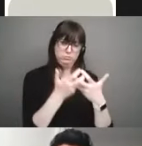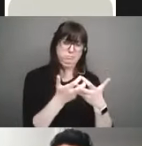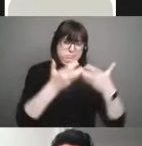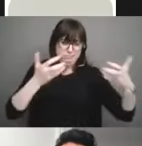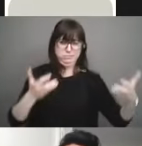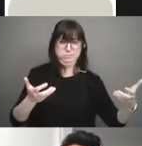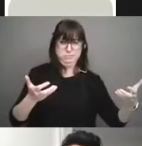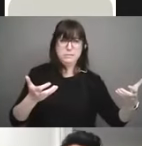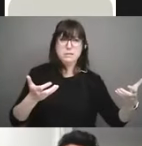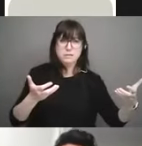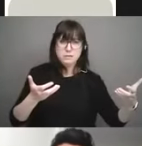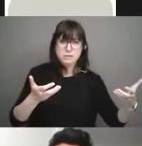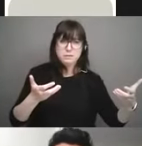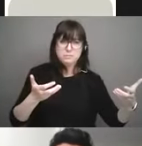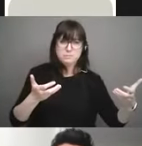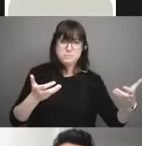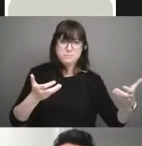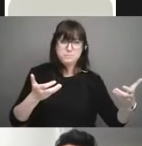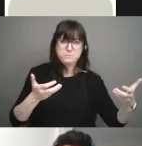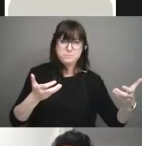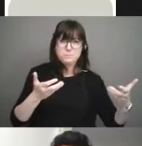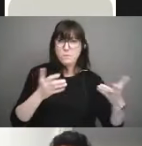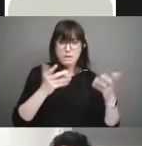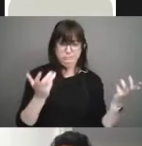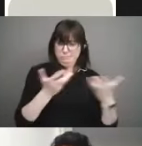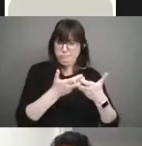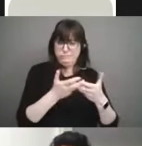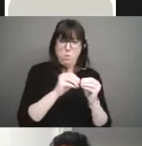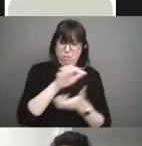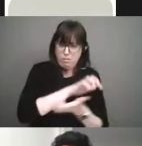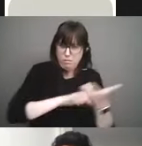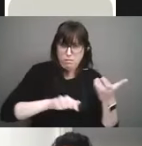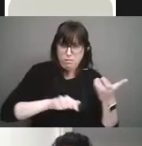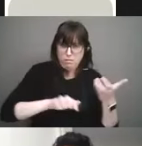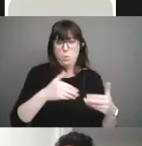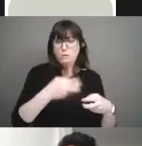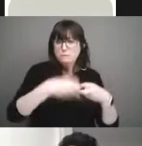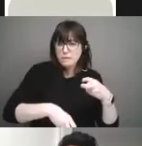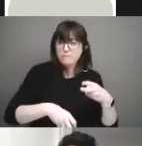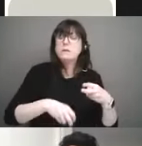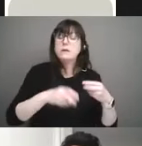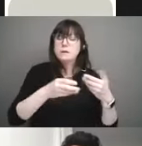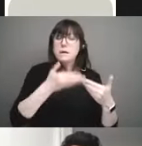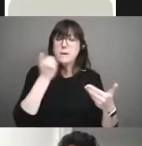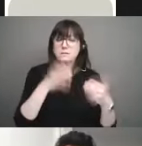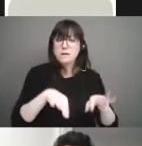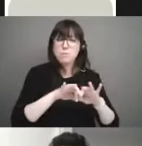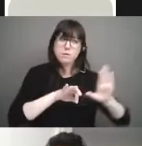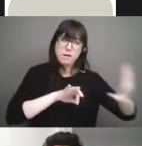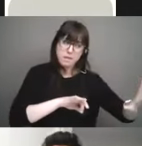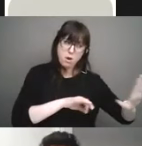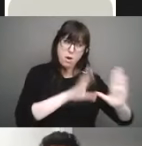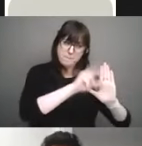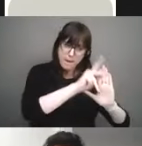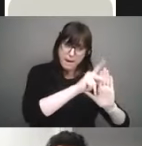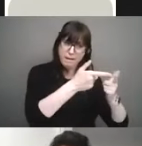do this if assets have been commingled or mixed with the grantor's assets. So it's best to keep the grantor's assets and